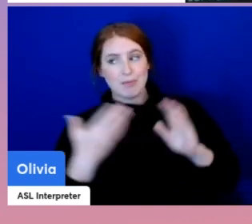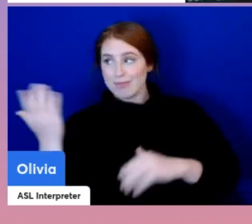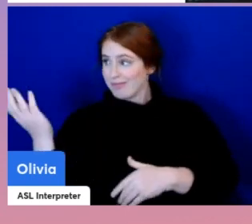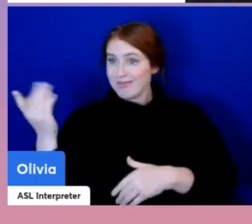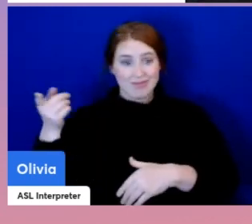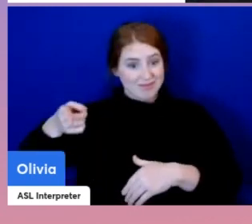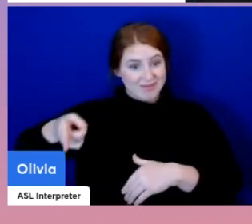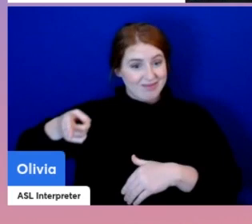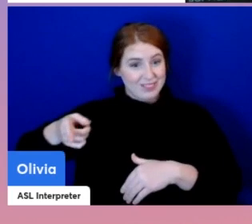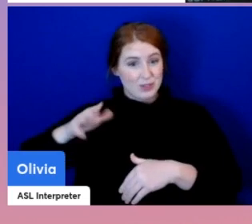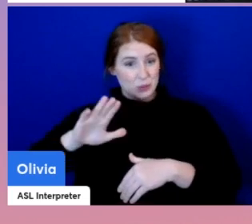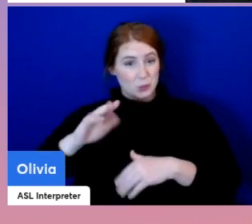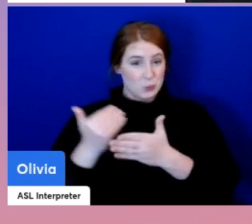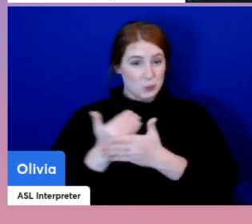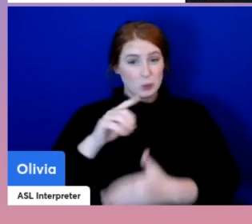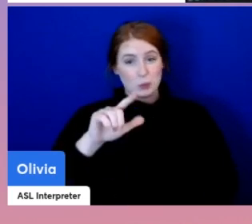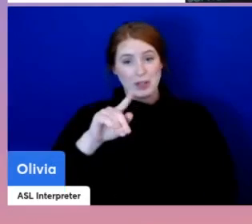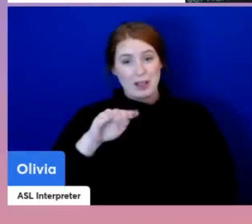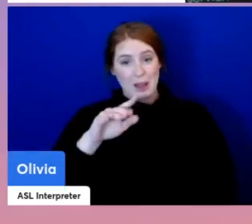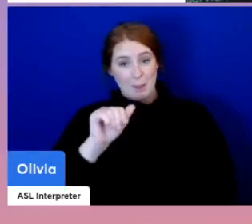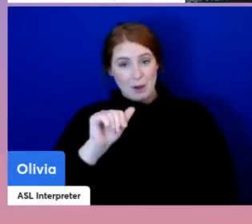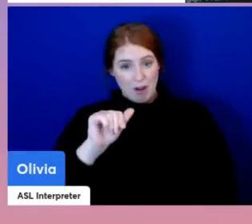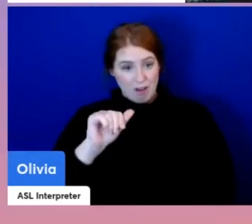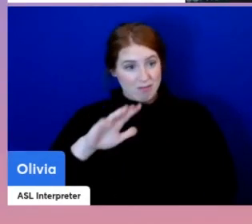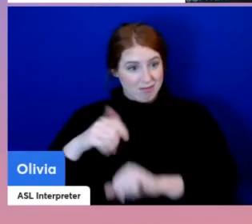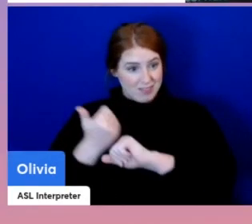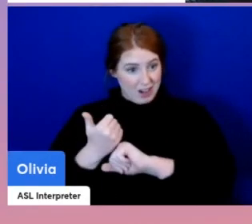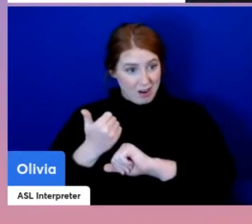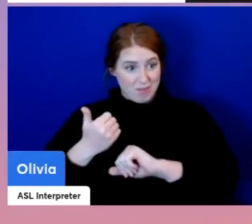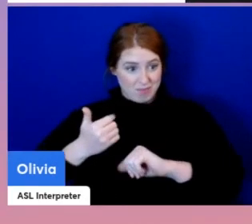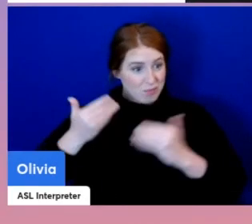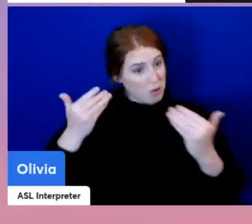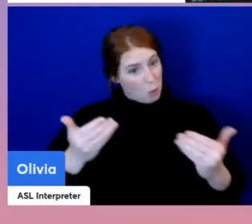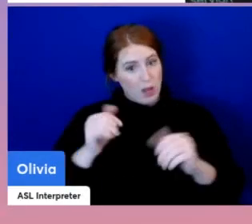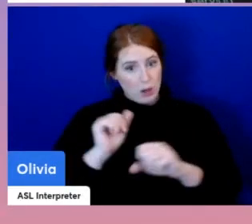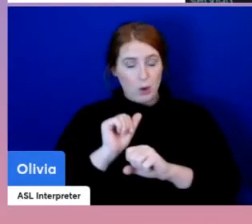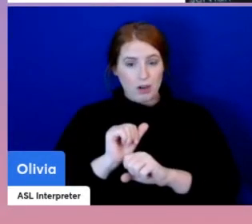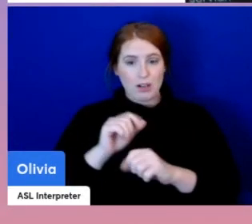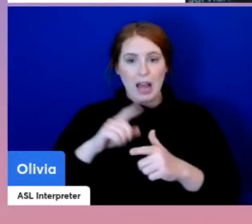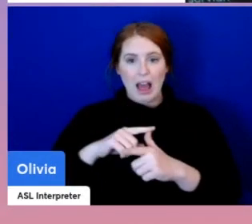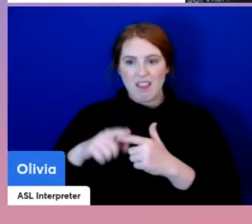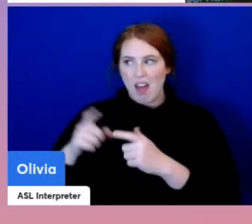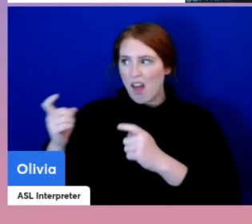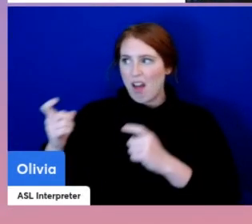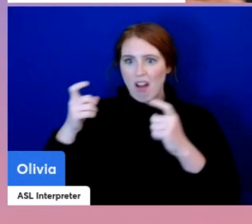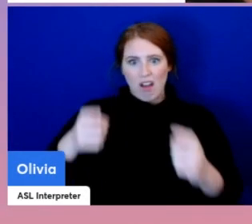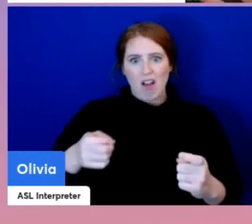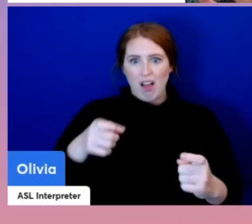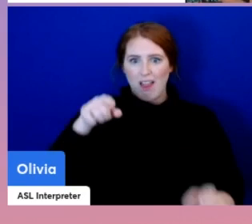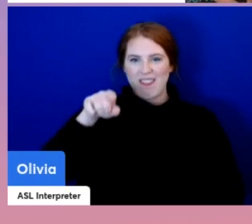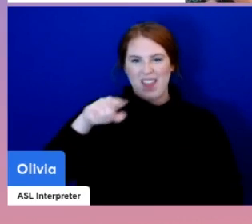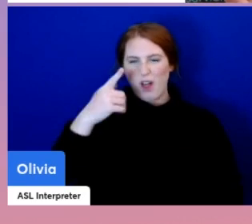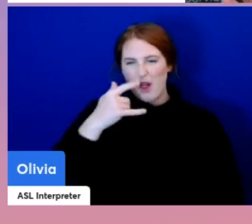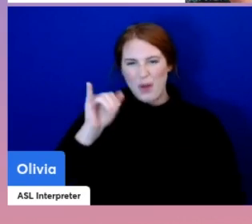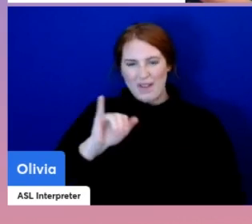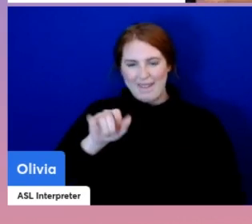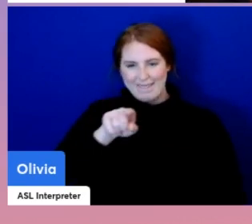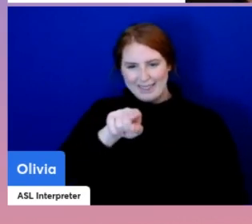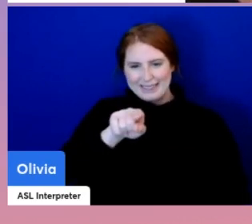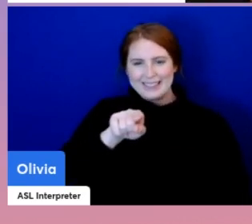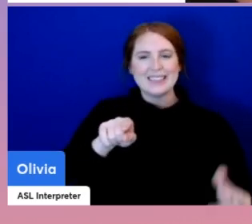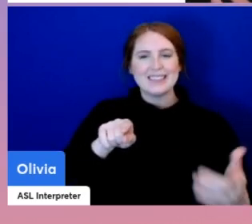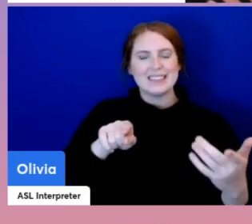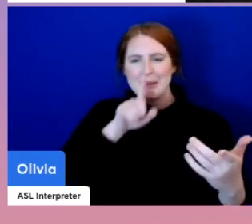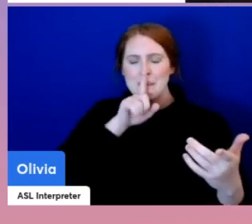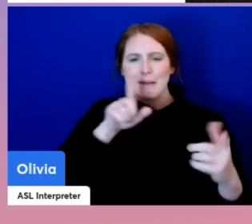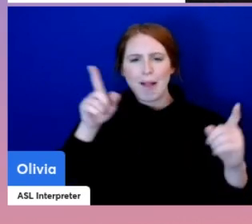work. And then they hand the development team the construct equivalent of this. It's configurable up to the highest degree, but it's complicated to use and